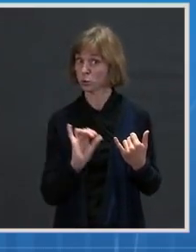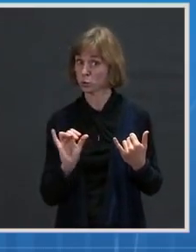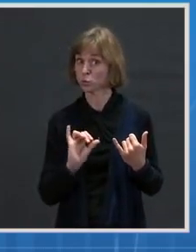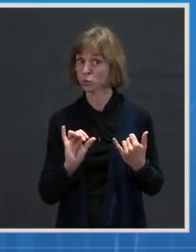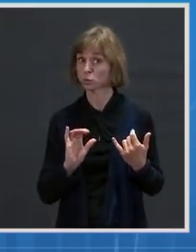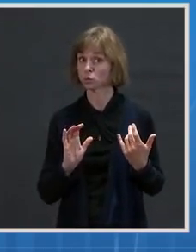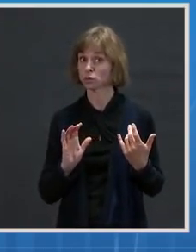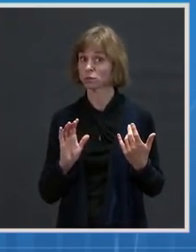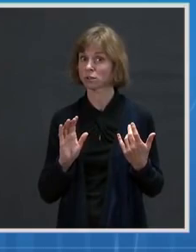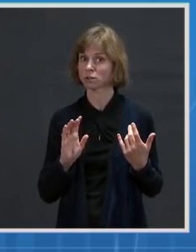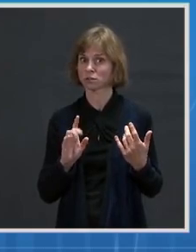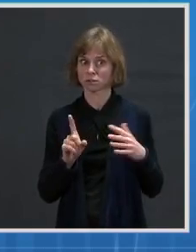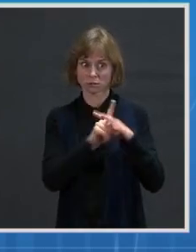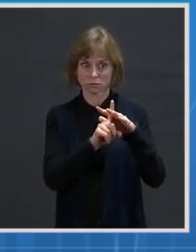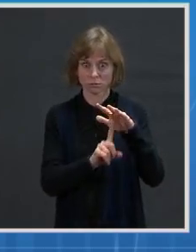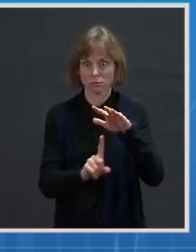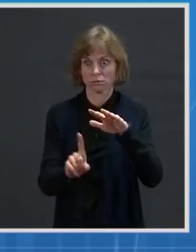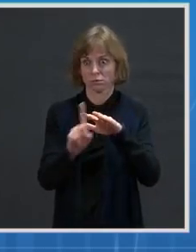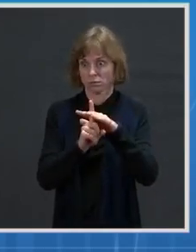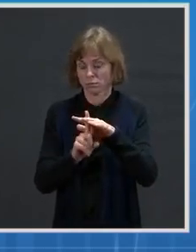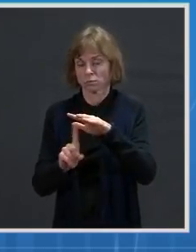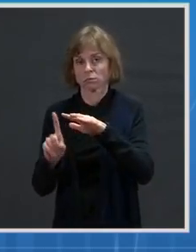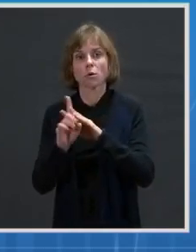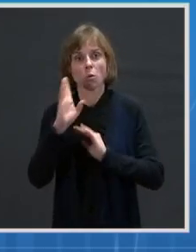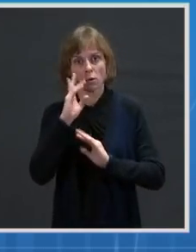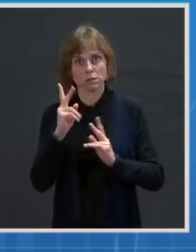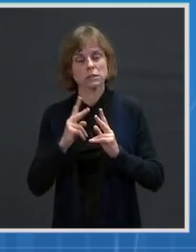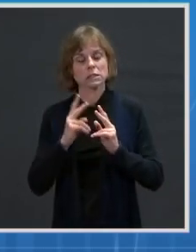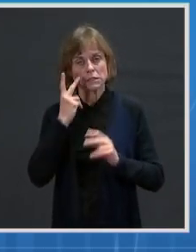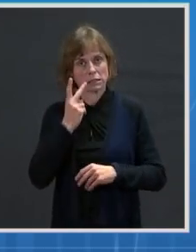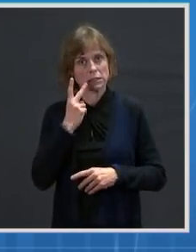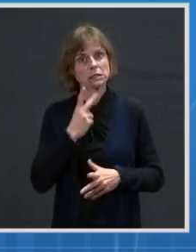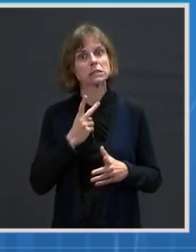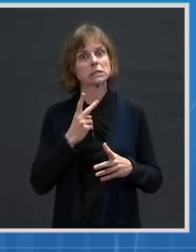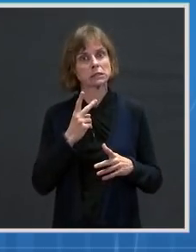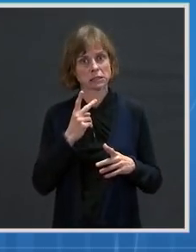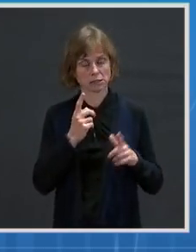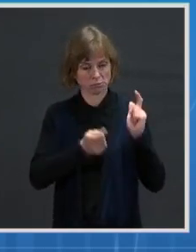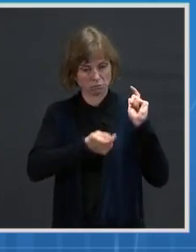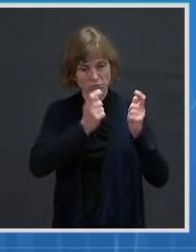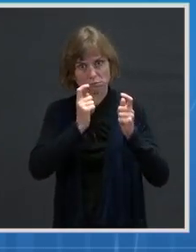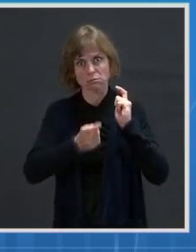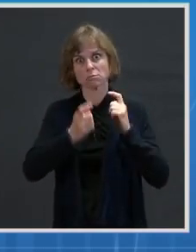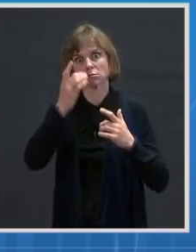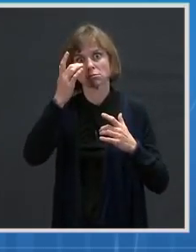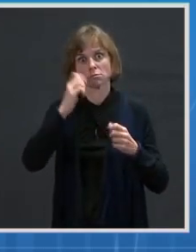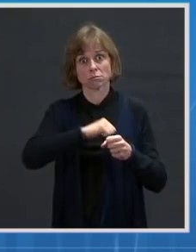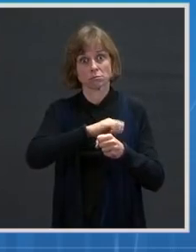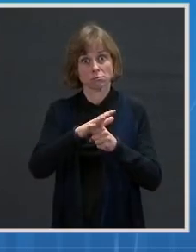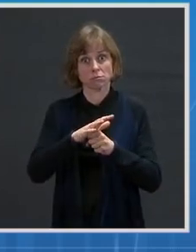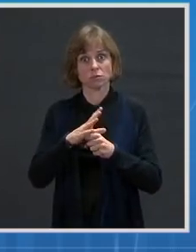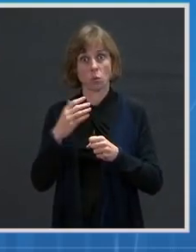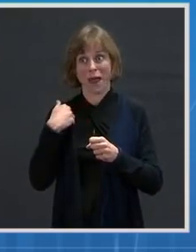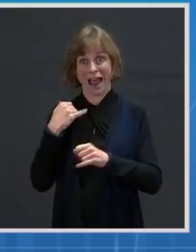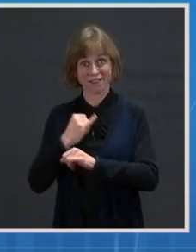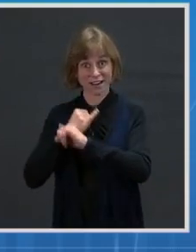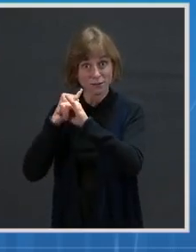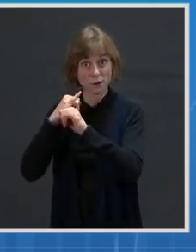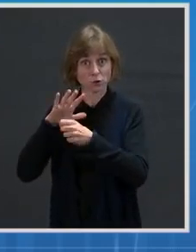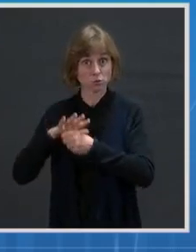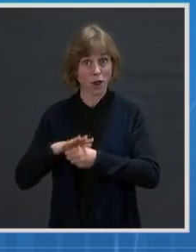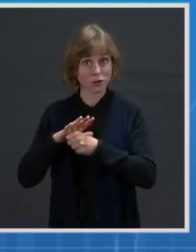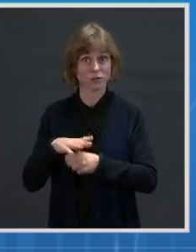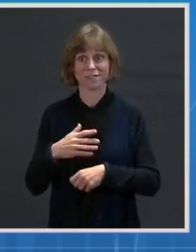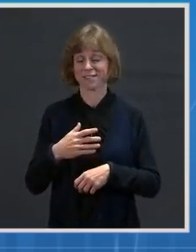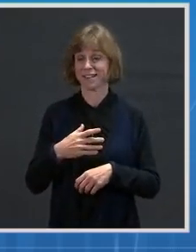with variants that are already present, and that with all of the immunologic and other pressures that are going on and the high